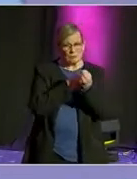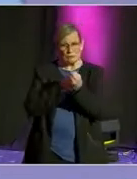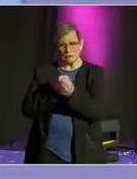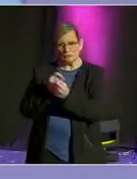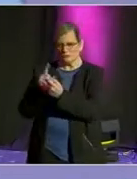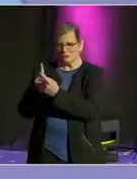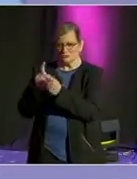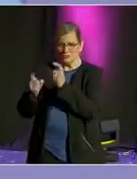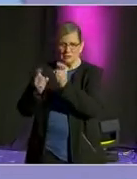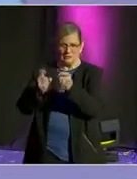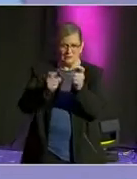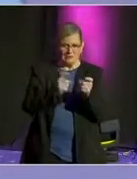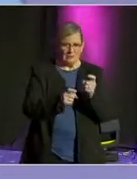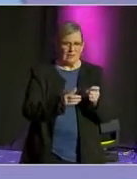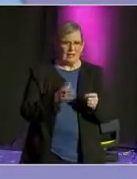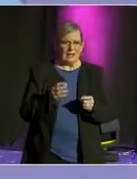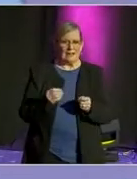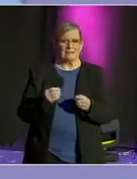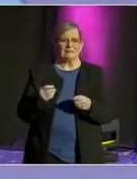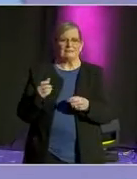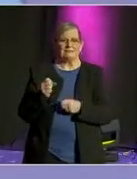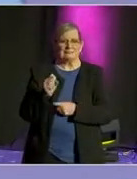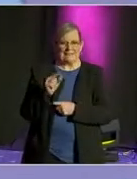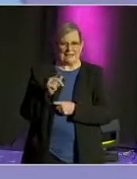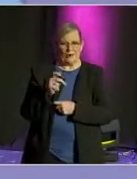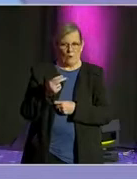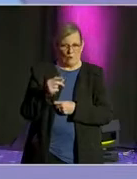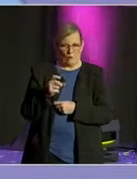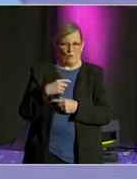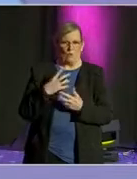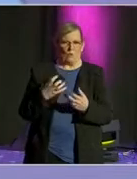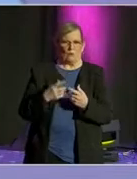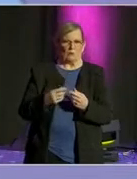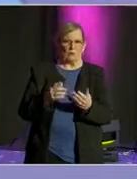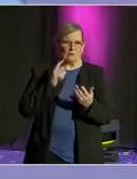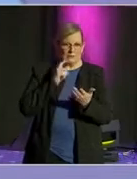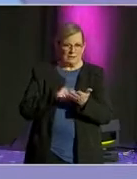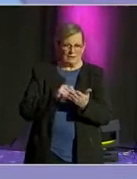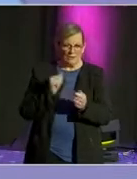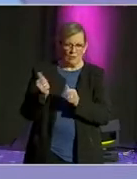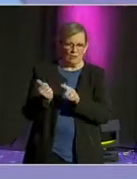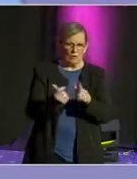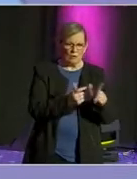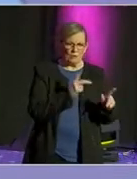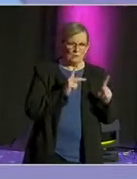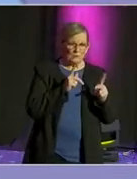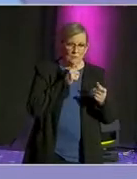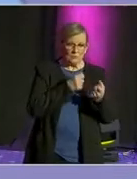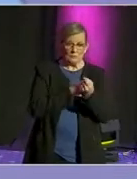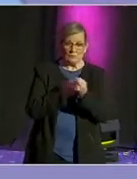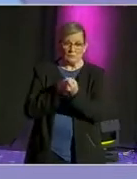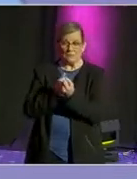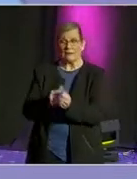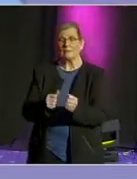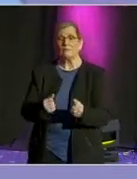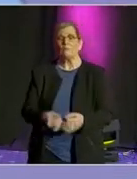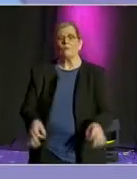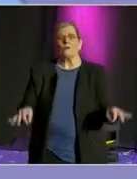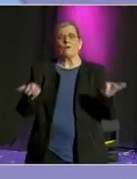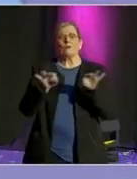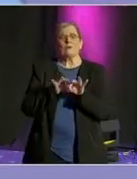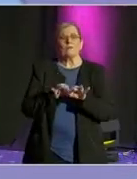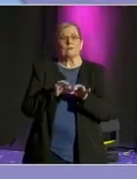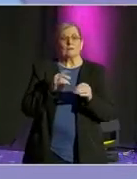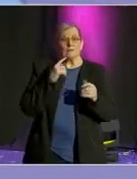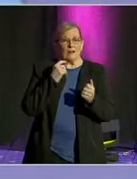stakeholders that allow us to present these programs. This support has been critical, and we are truly grateful how everyone has come